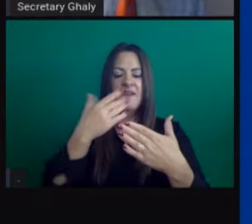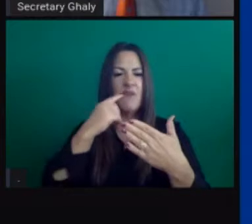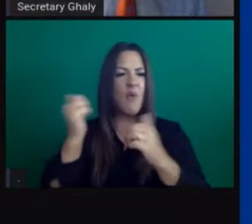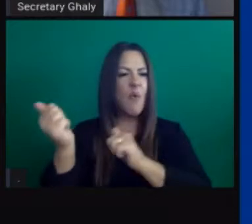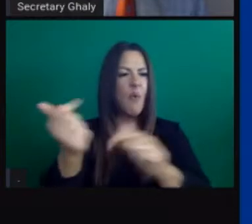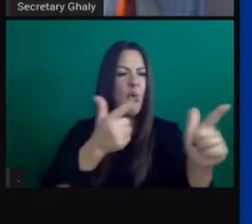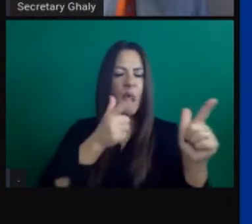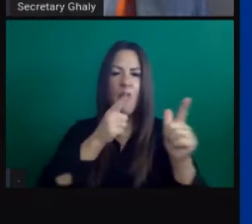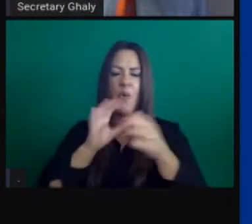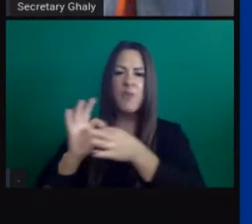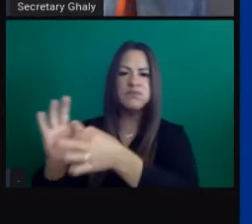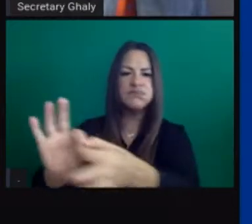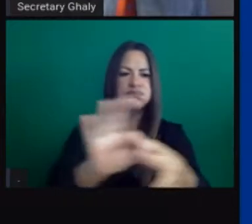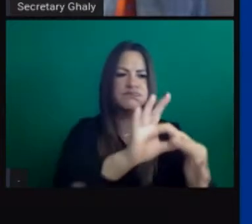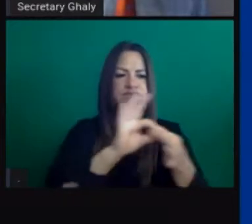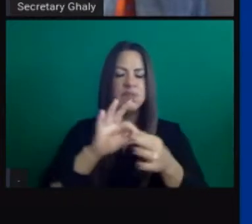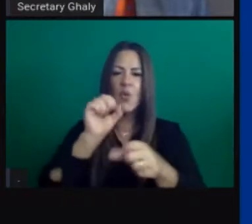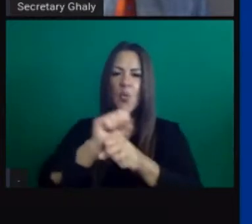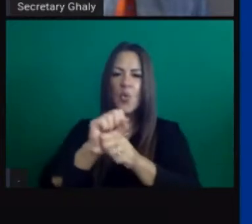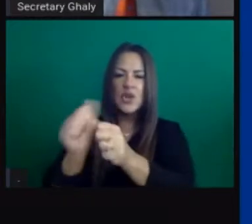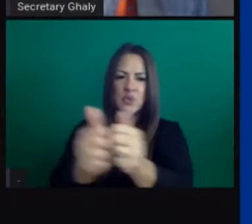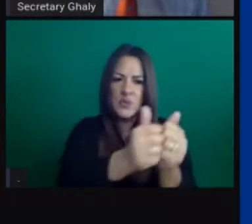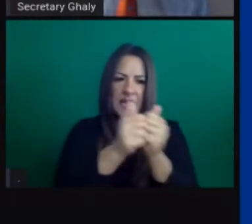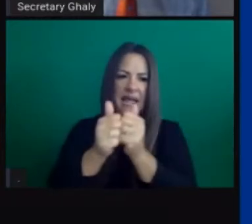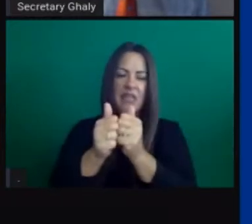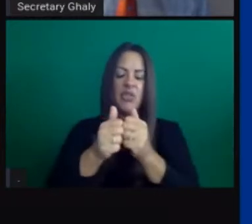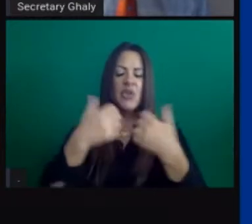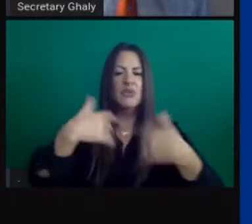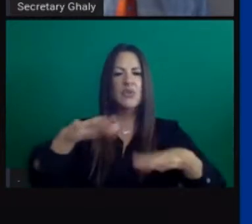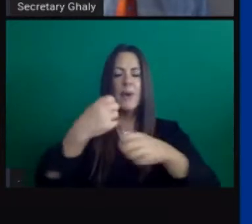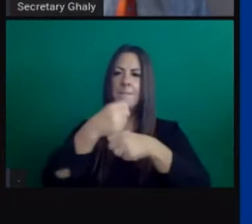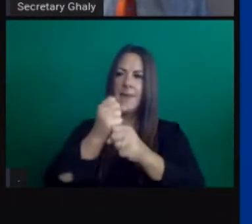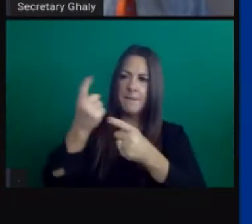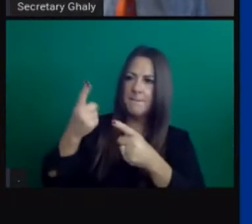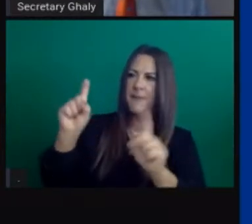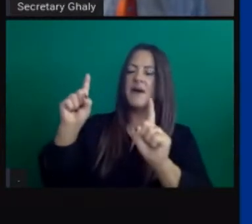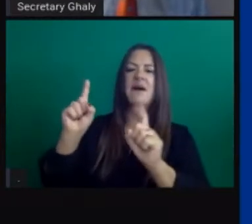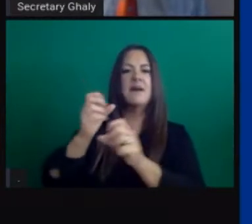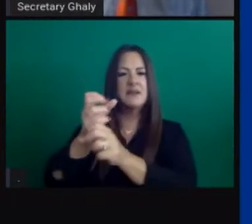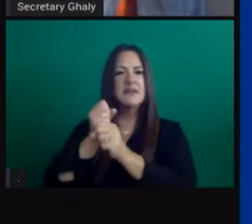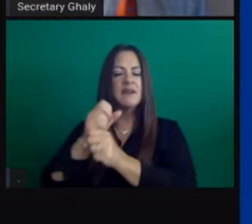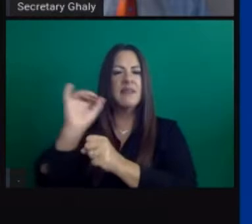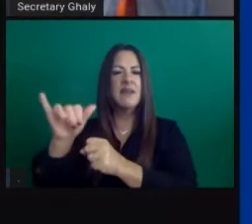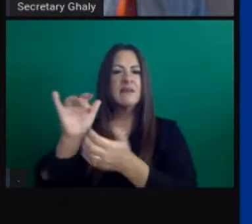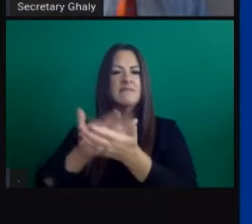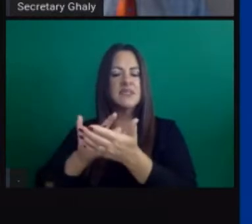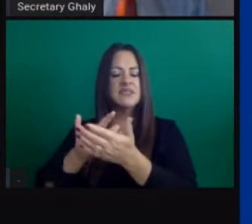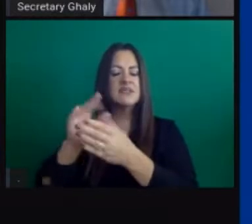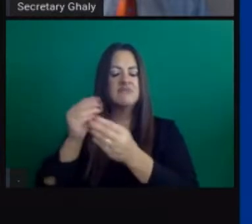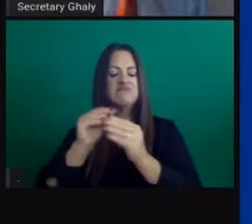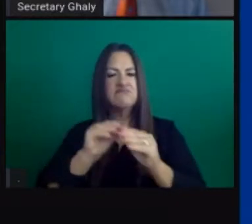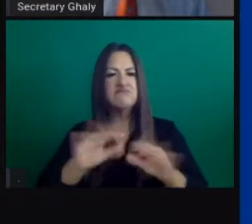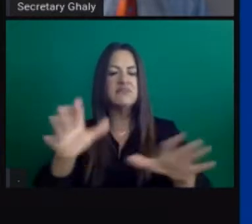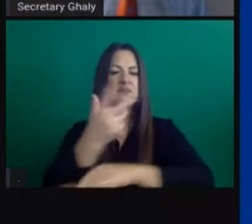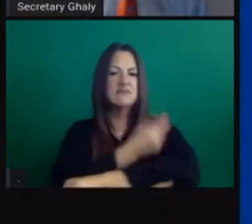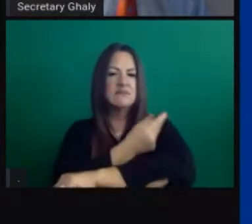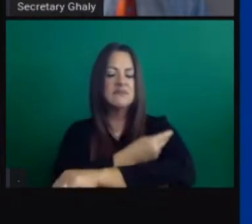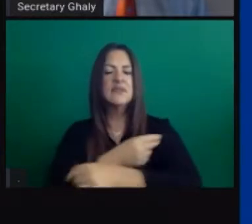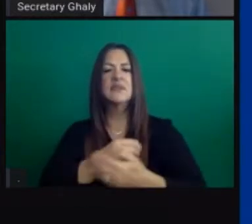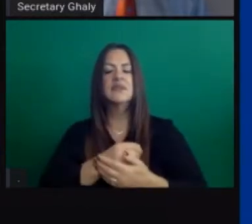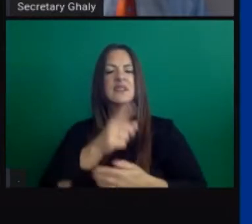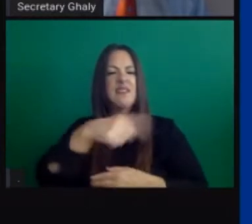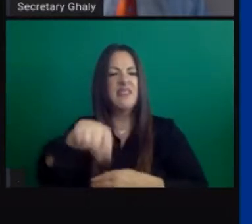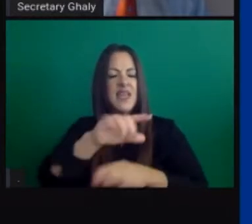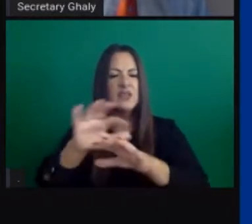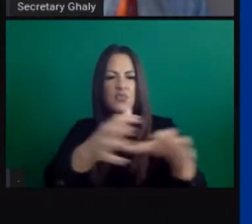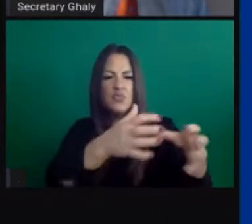came together, our county partners who really worked hard to make sure that we had accurate data, that we were doing as much